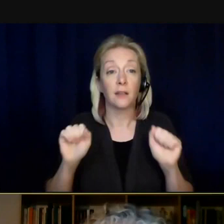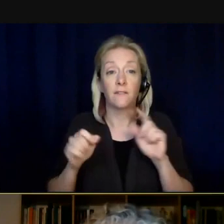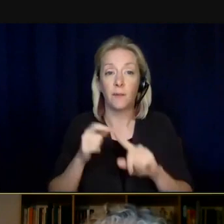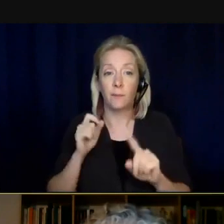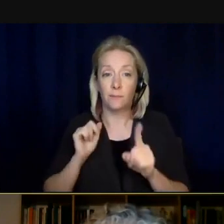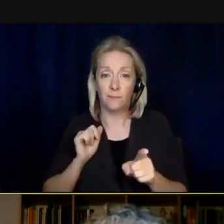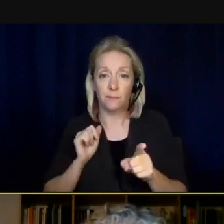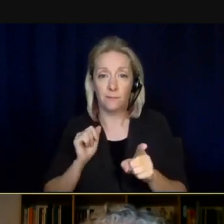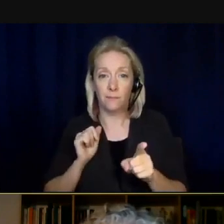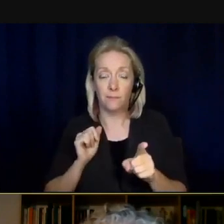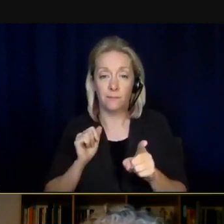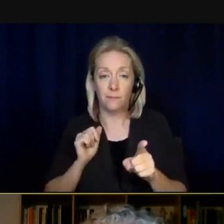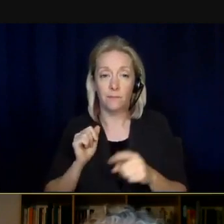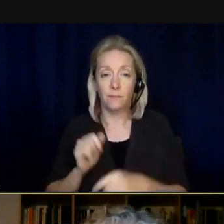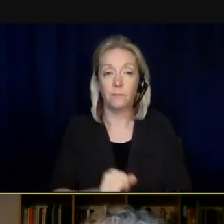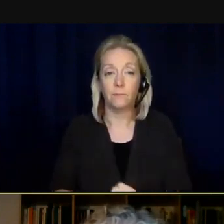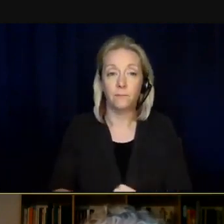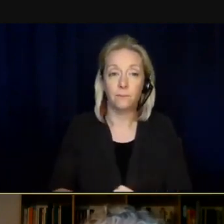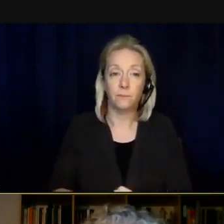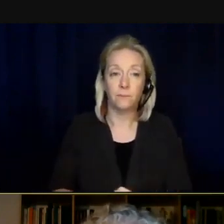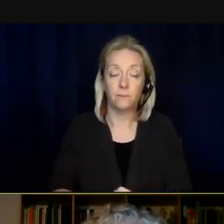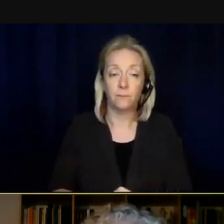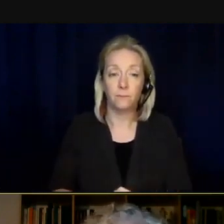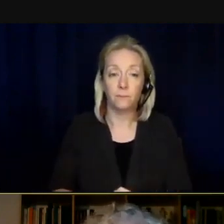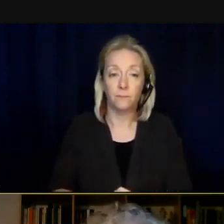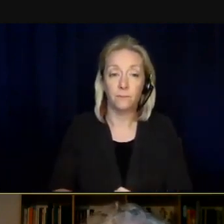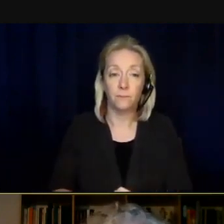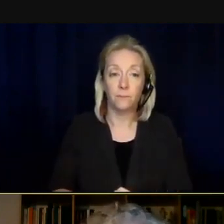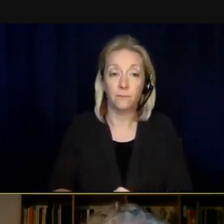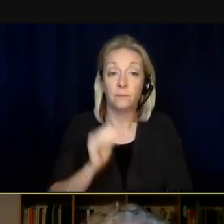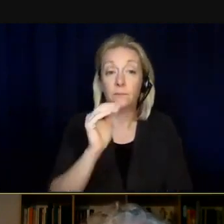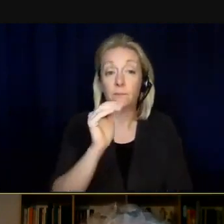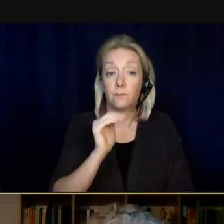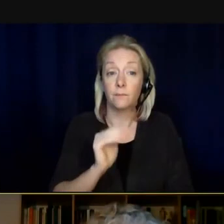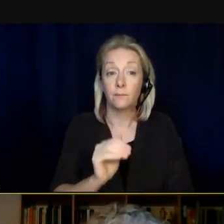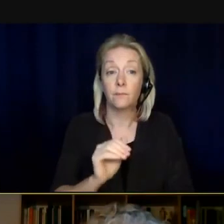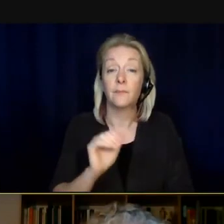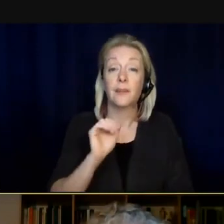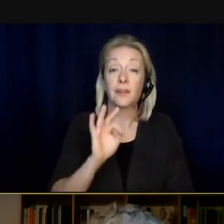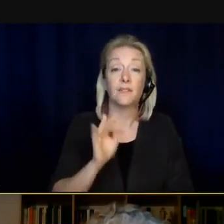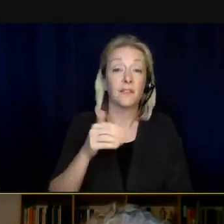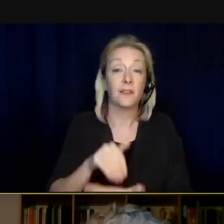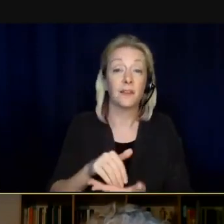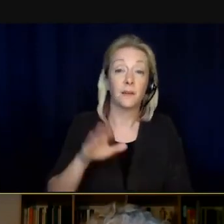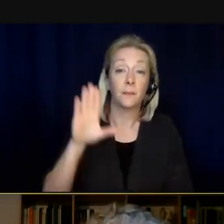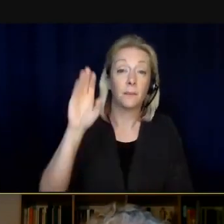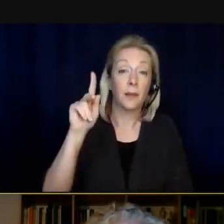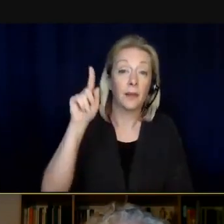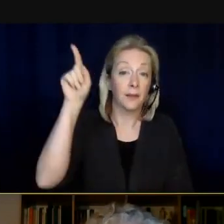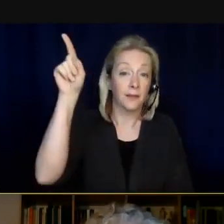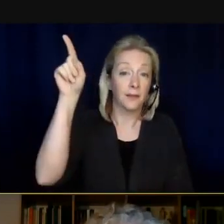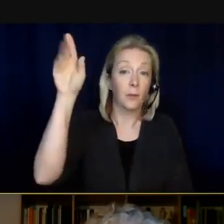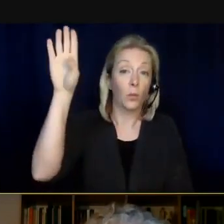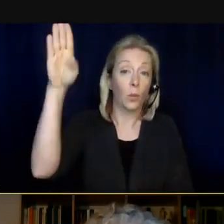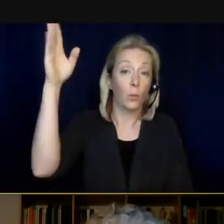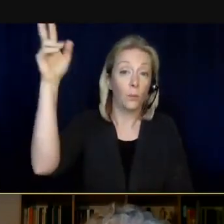here. Now, this one is if you have something in your bank that you want to open,